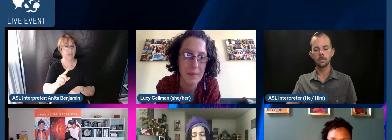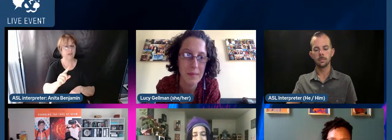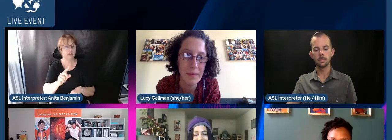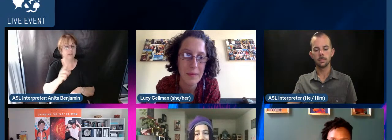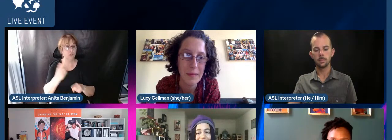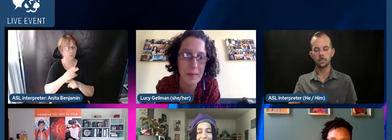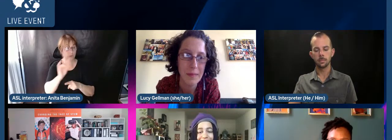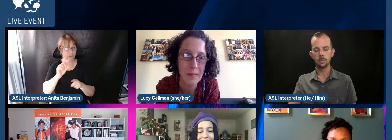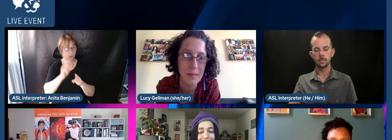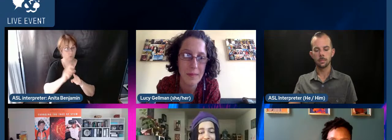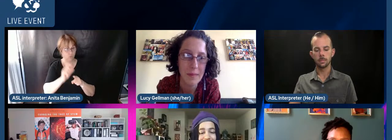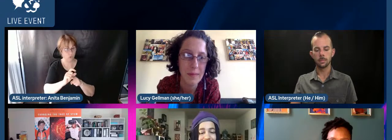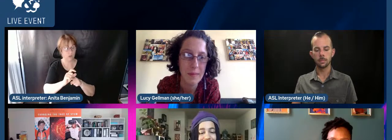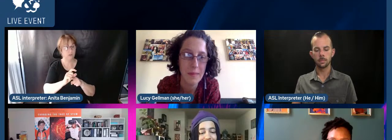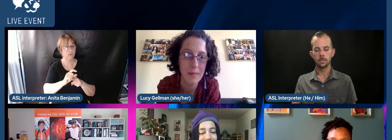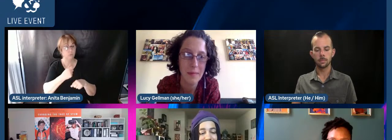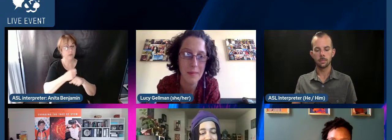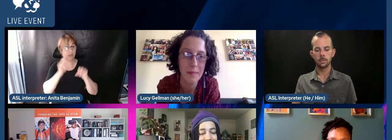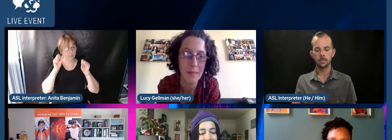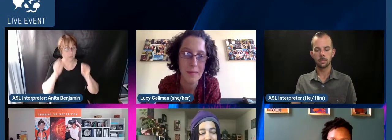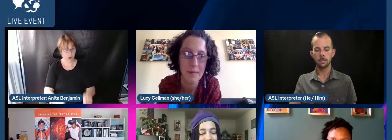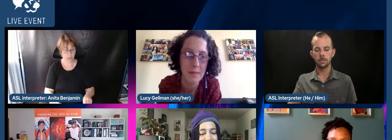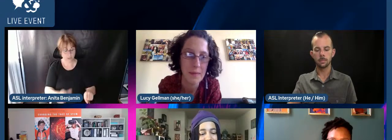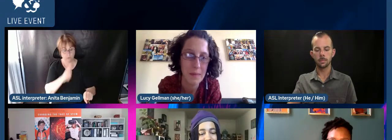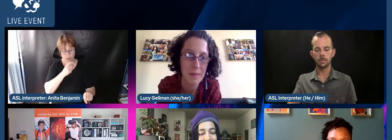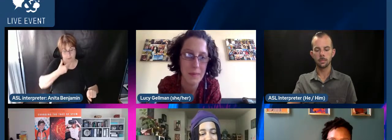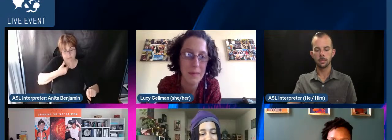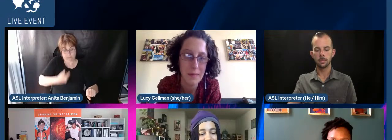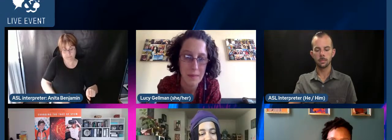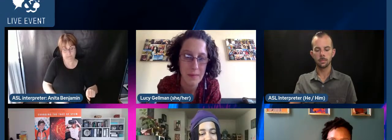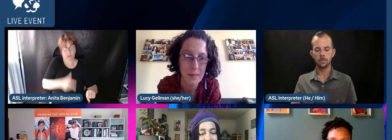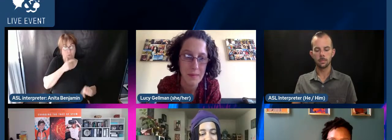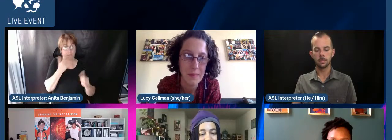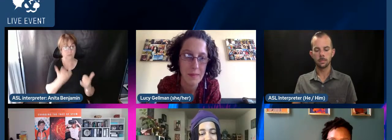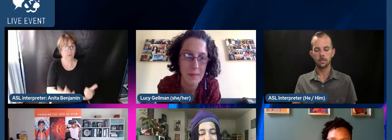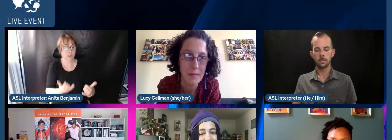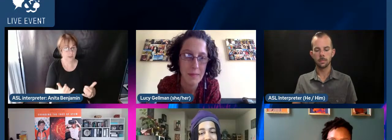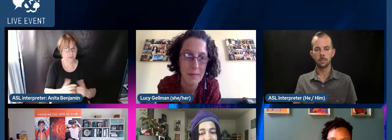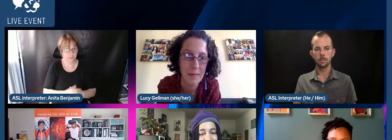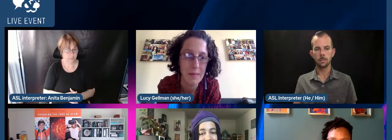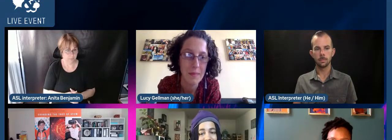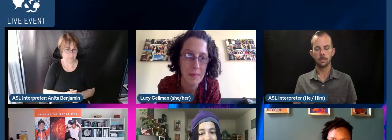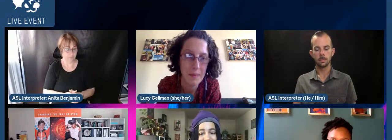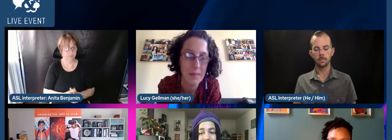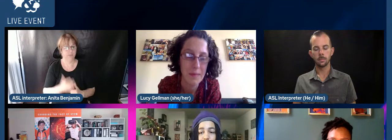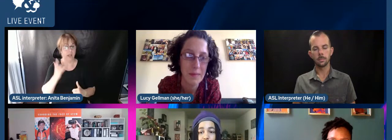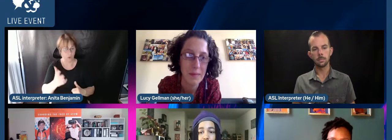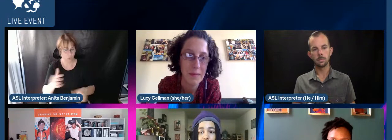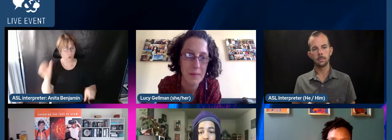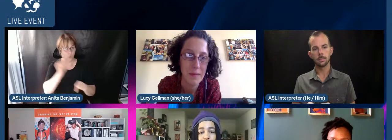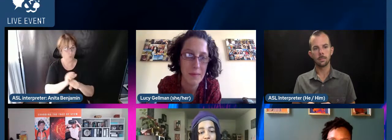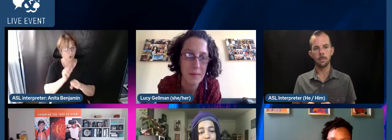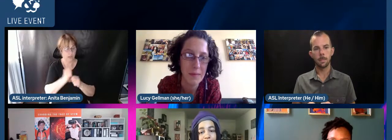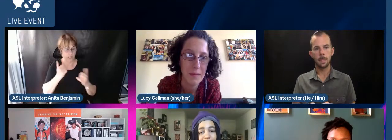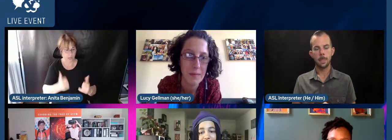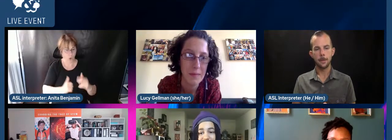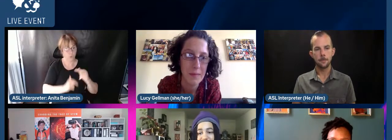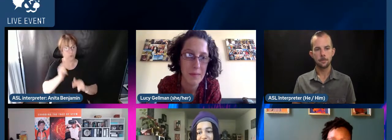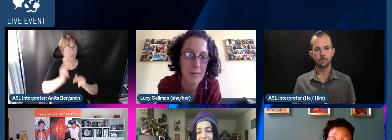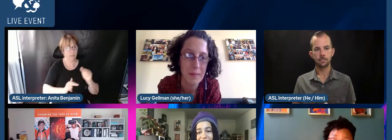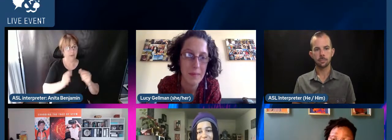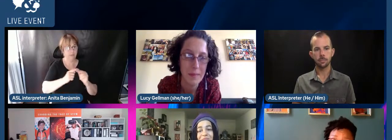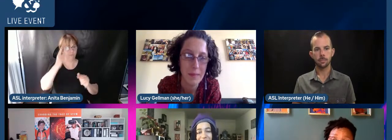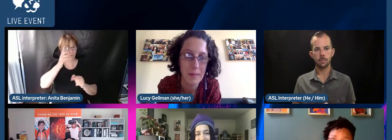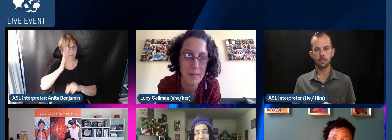made it possible for me to be who I am today. And that we are laying a groundwork for the next